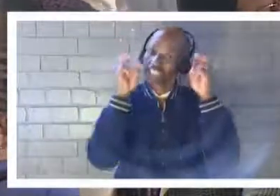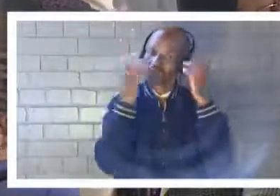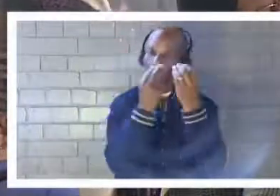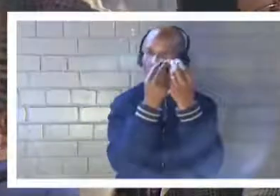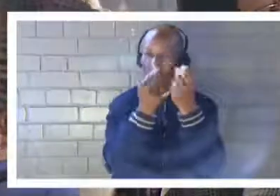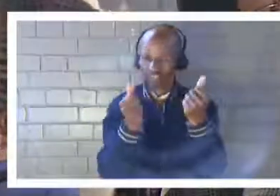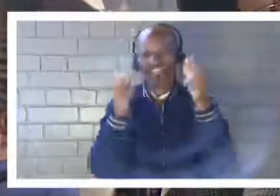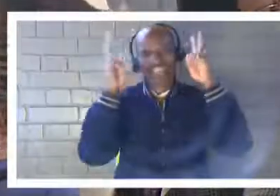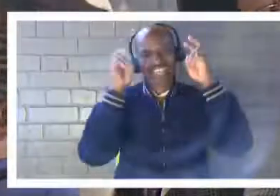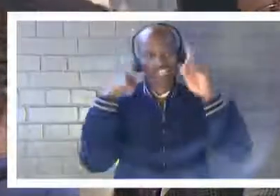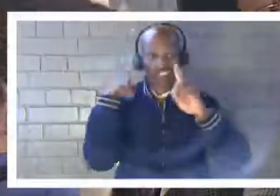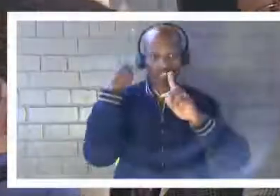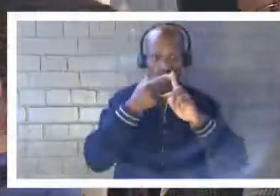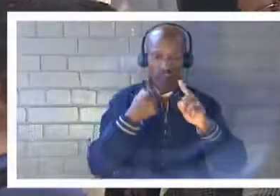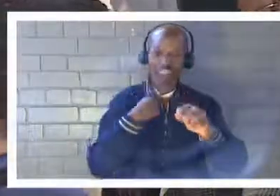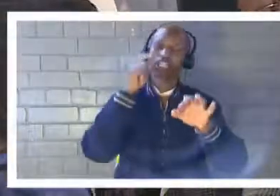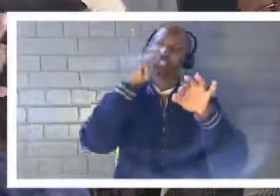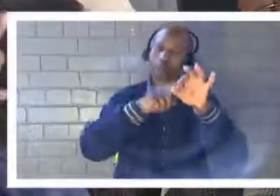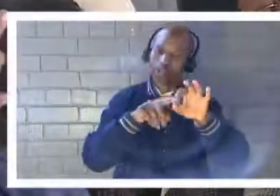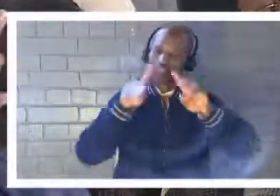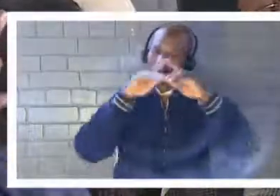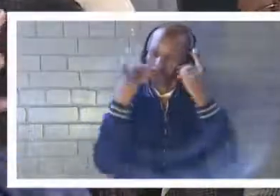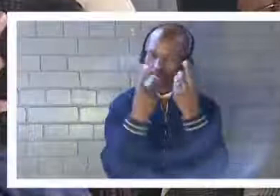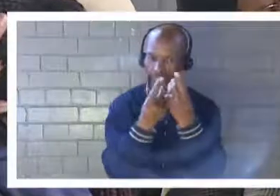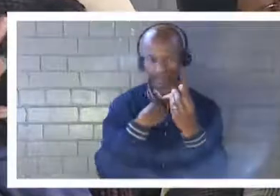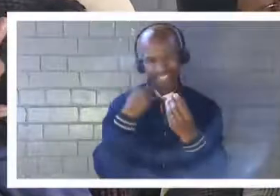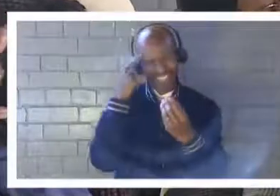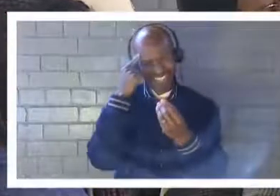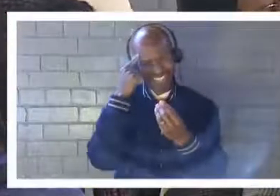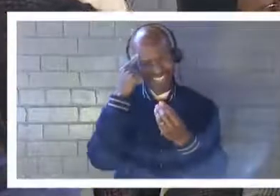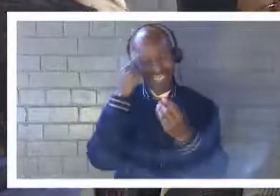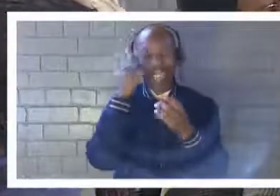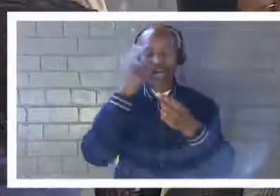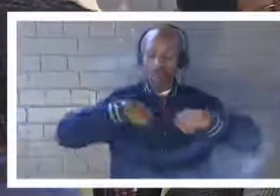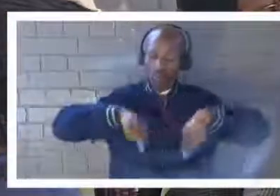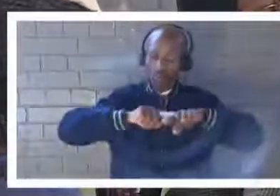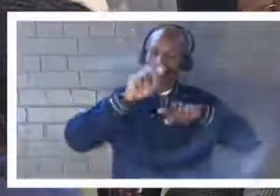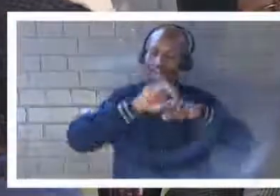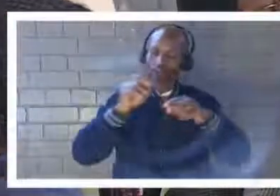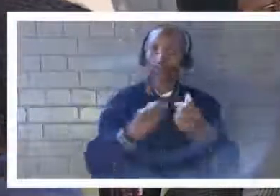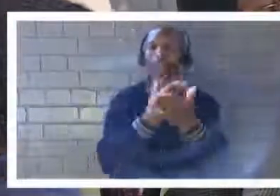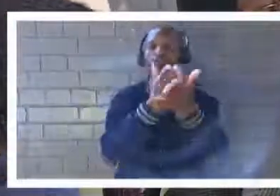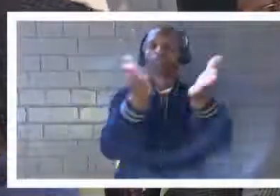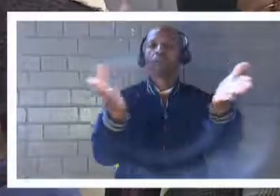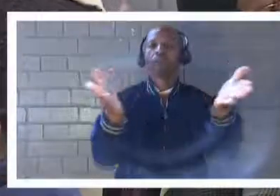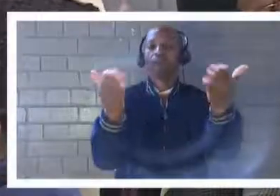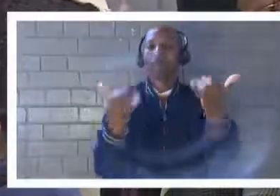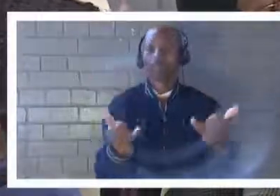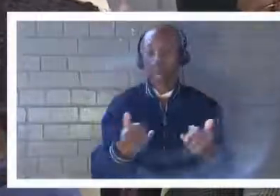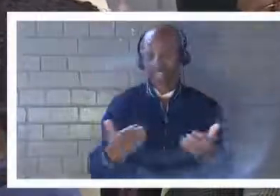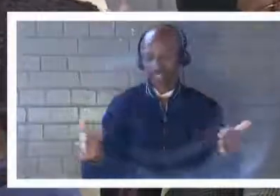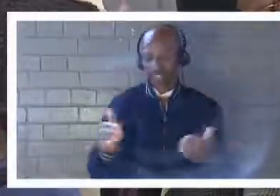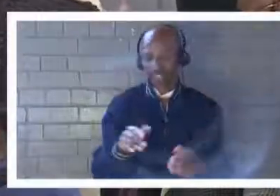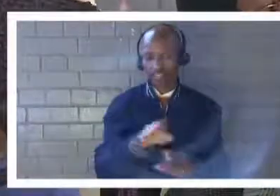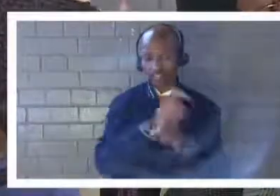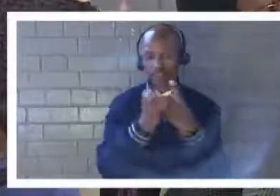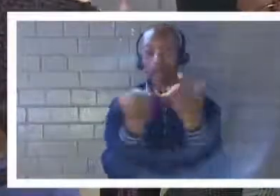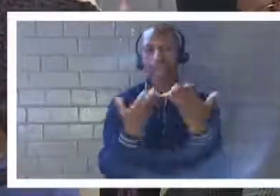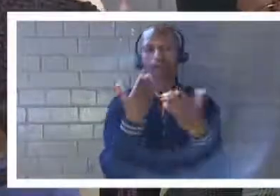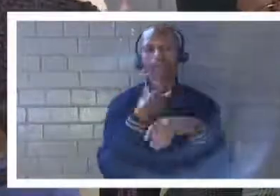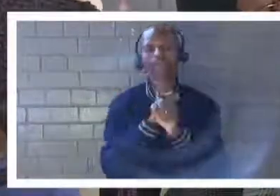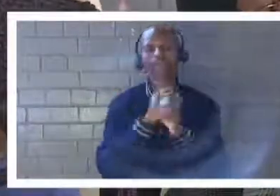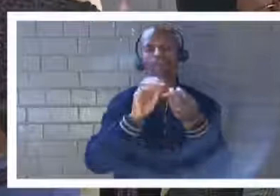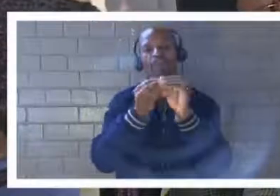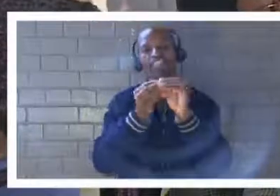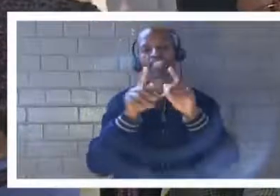issue since I joined the department. So I think perhaps we need to explore a situation whereby we have fixed term